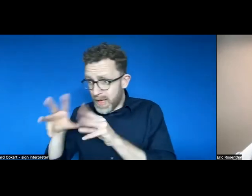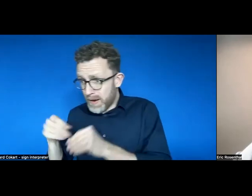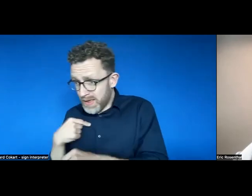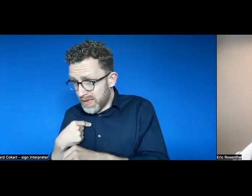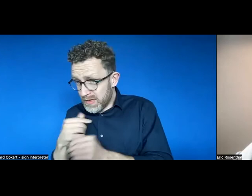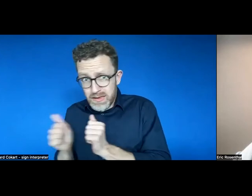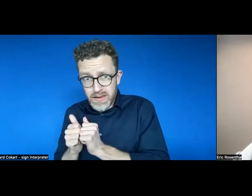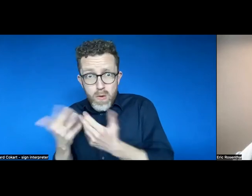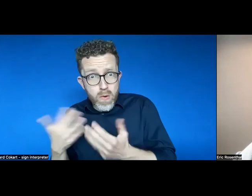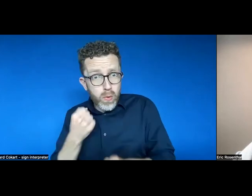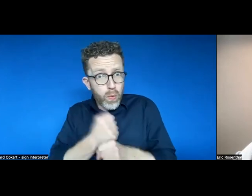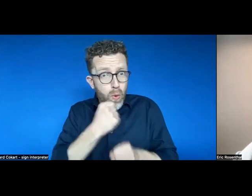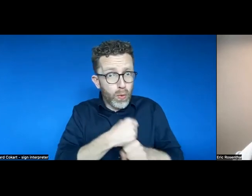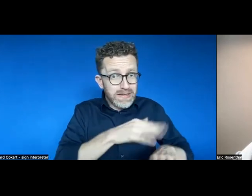now.